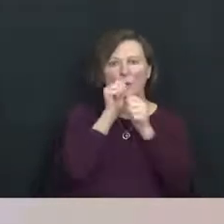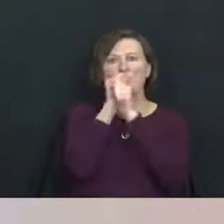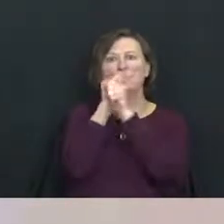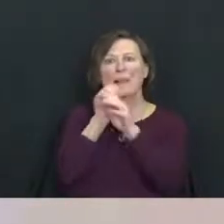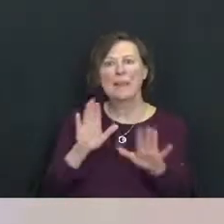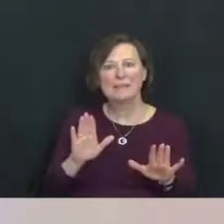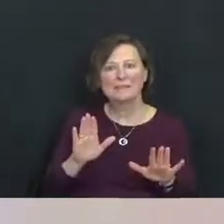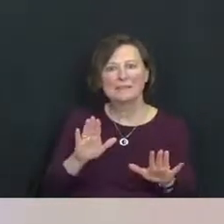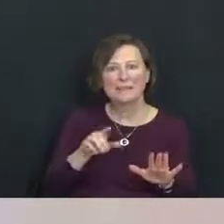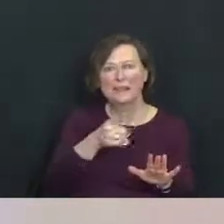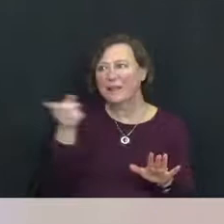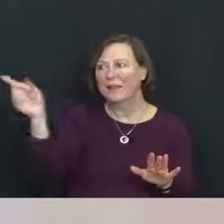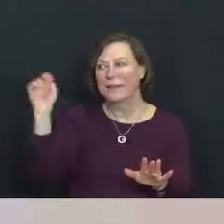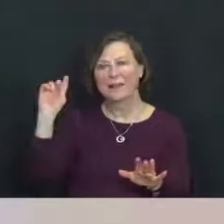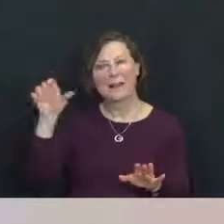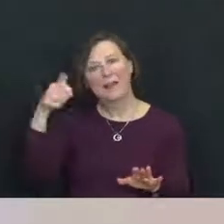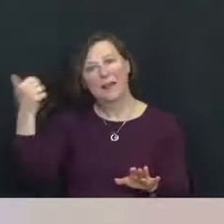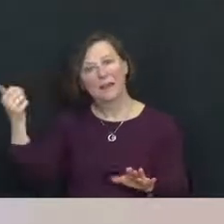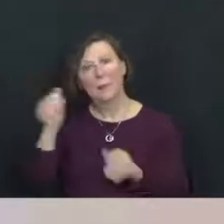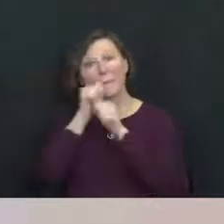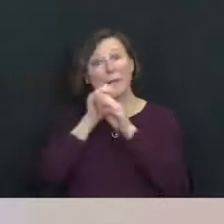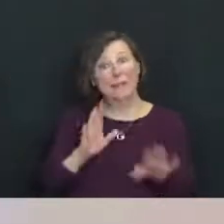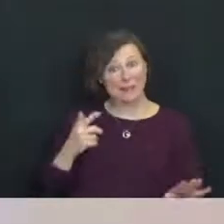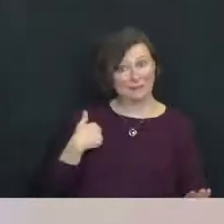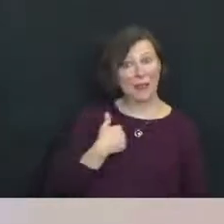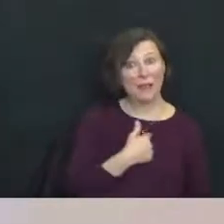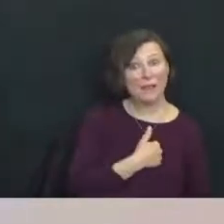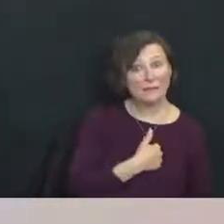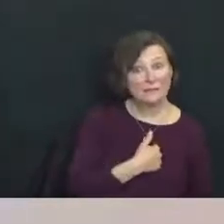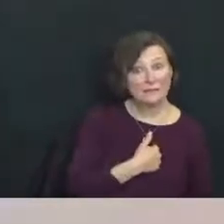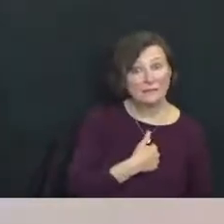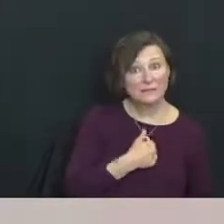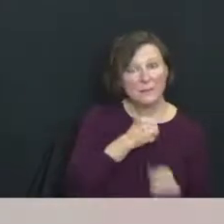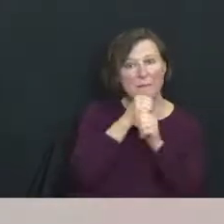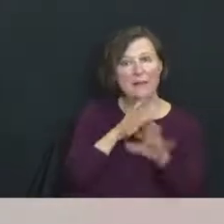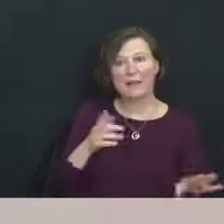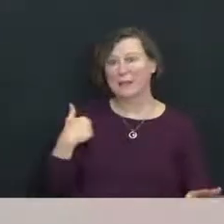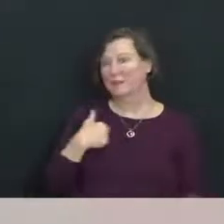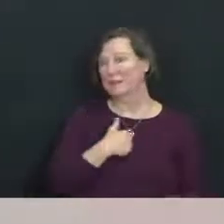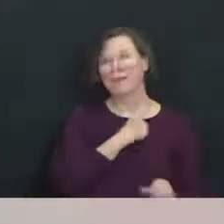how it blesses us, how it blesses us all,